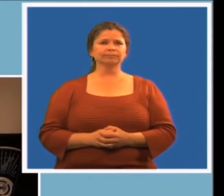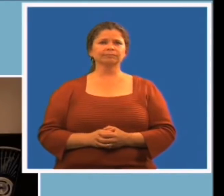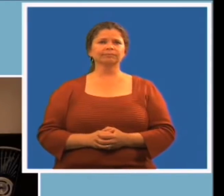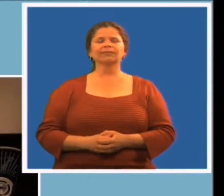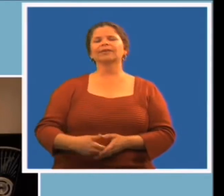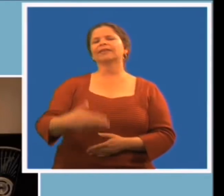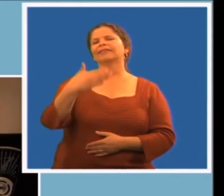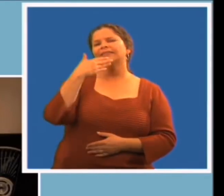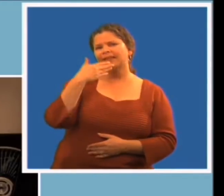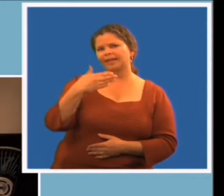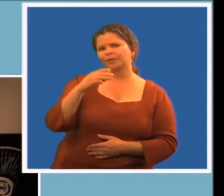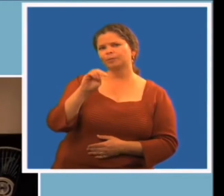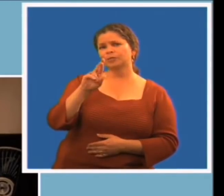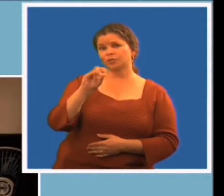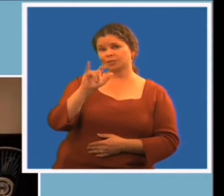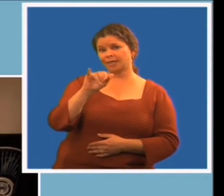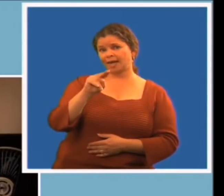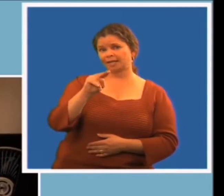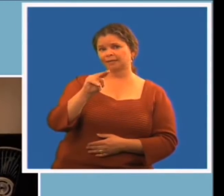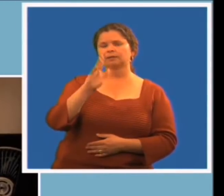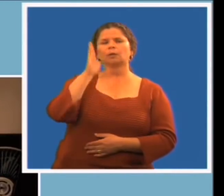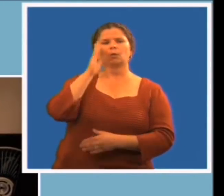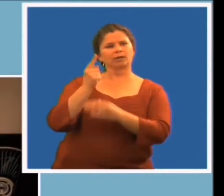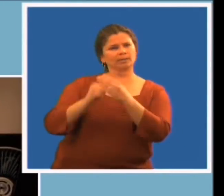Thanks, Mr. Stein. I'll email you right away then.